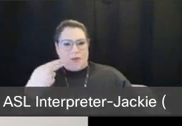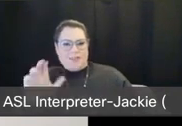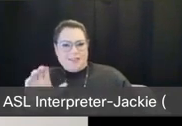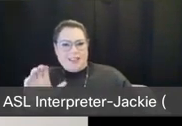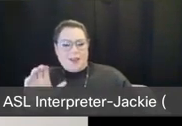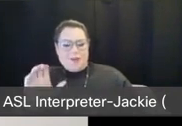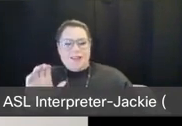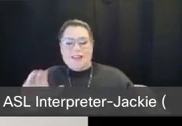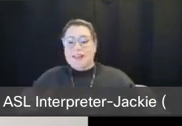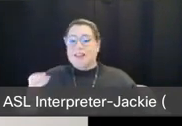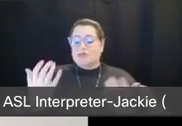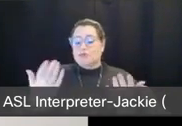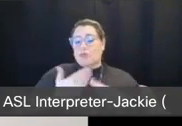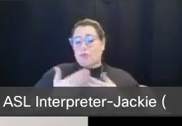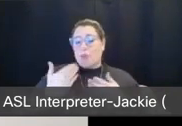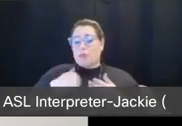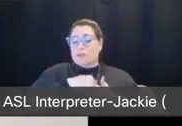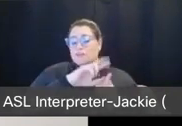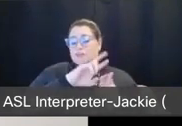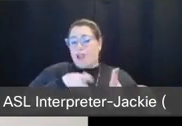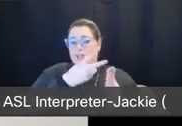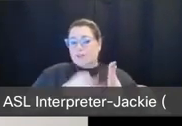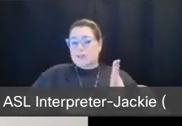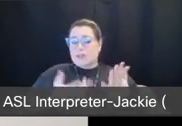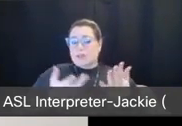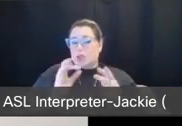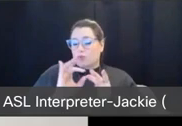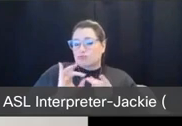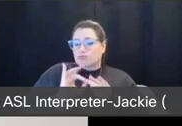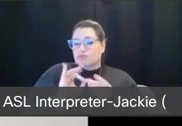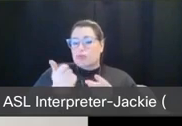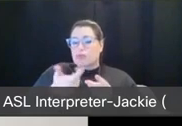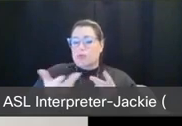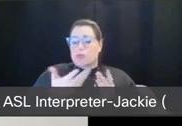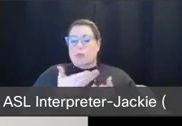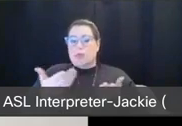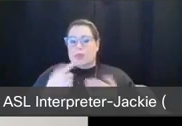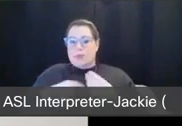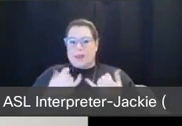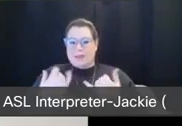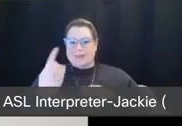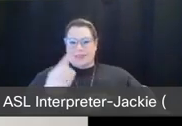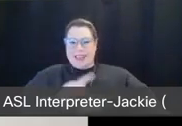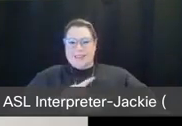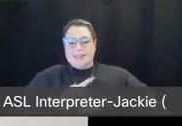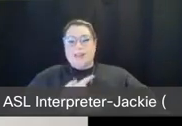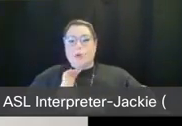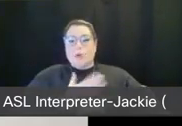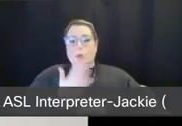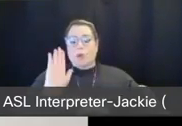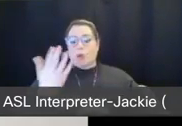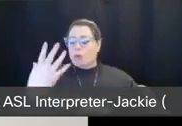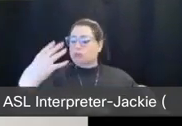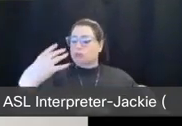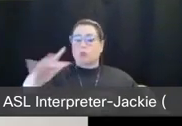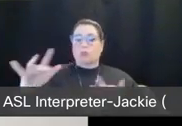Tonight's meeting is being recorded and will be uploaded to our Money Matters website for those unable to join us, or